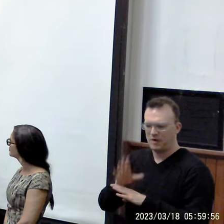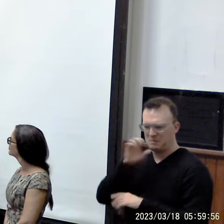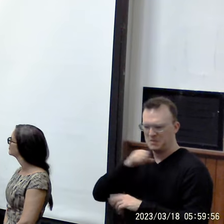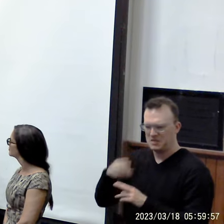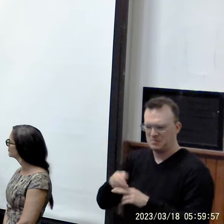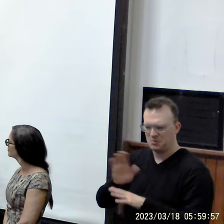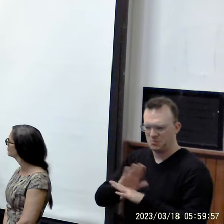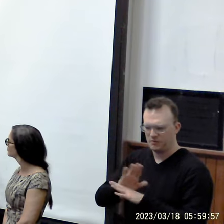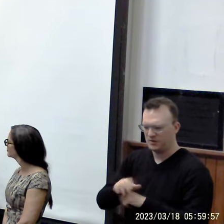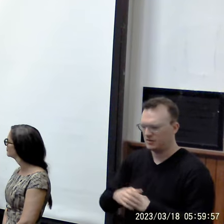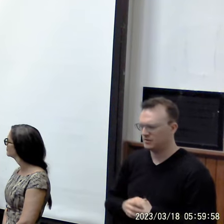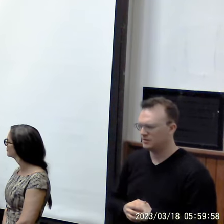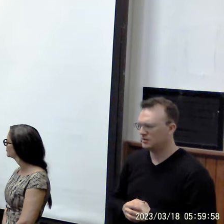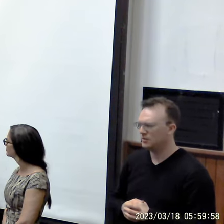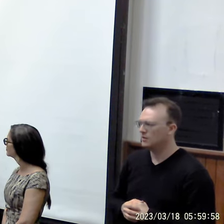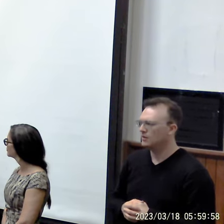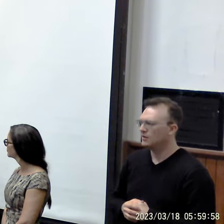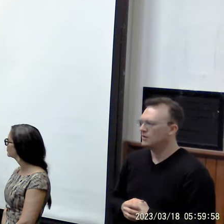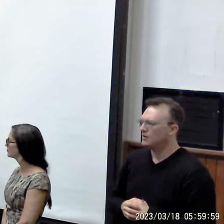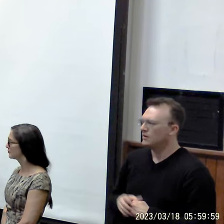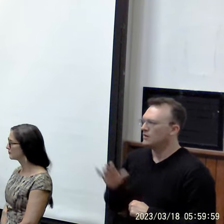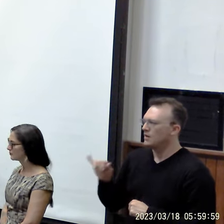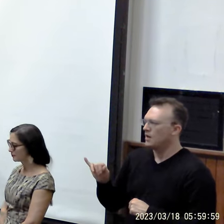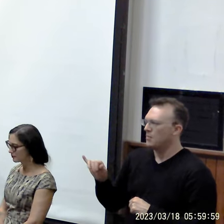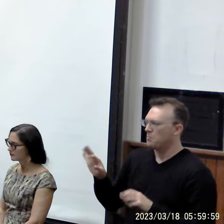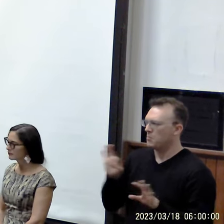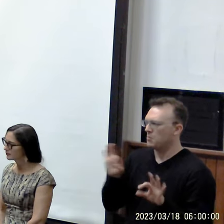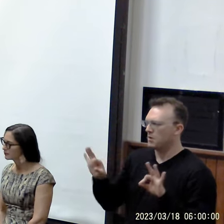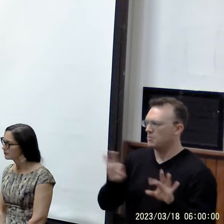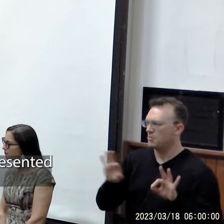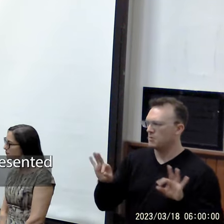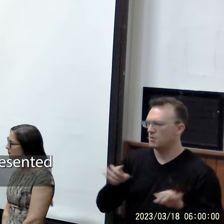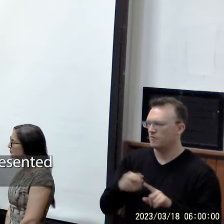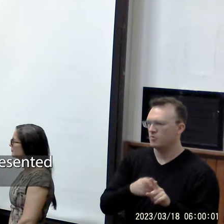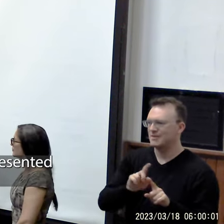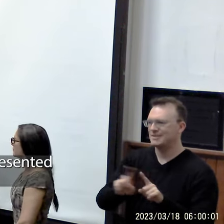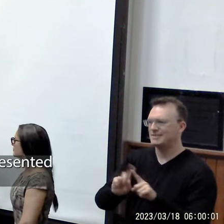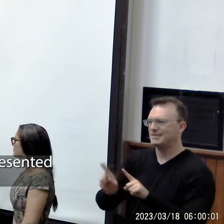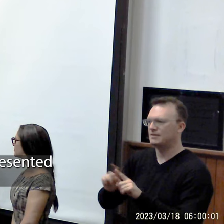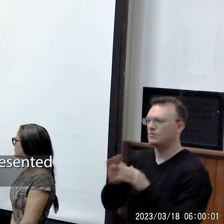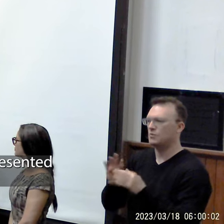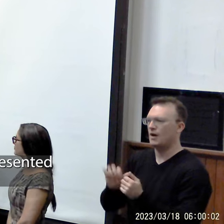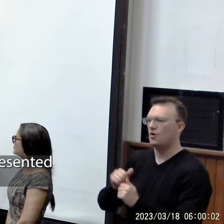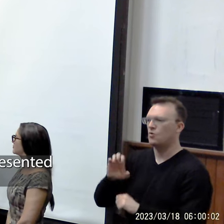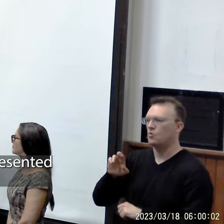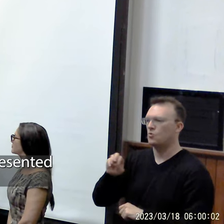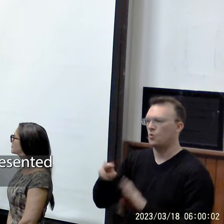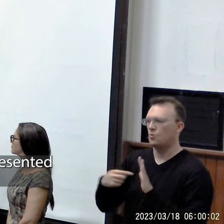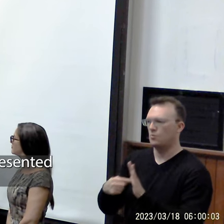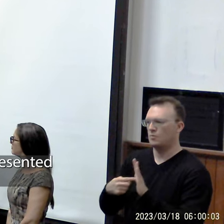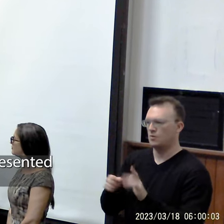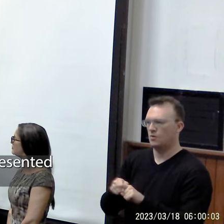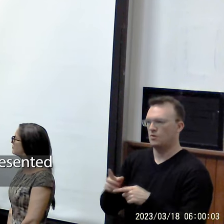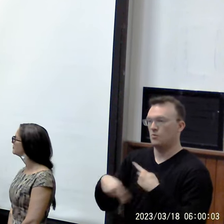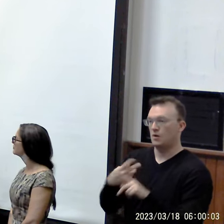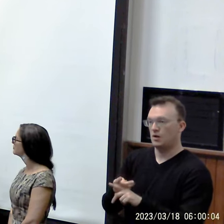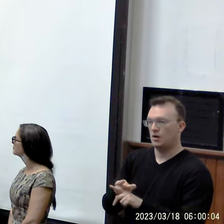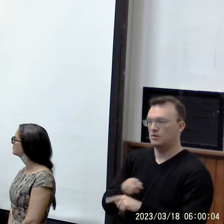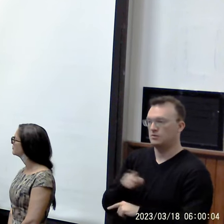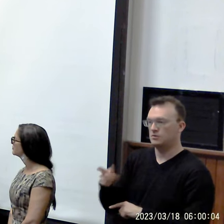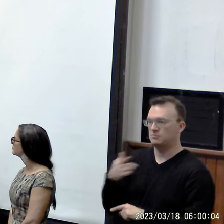again, and it's just pulling from into how the crowd being represented, and but kind of also then